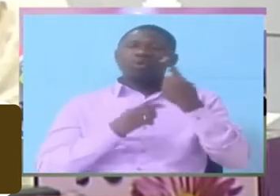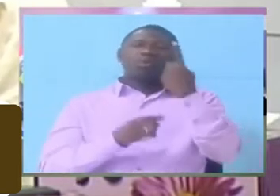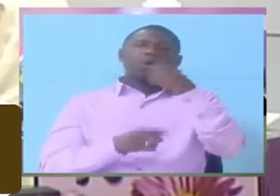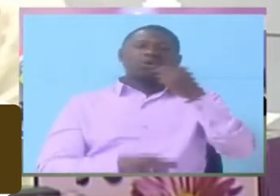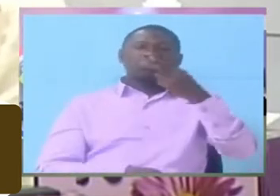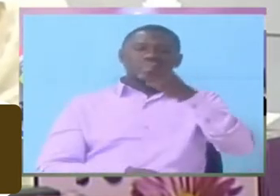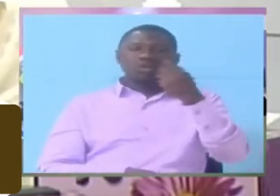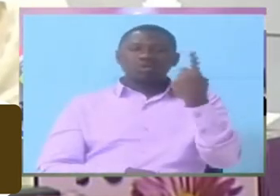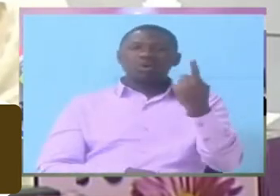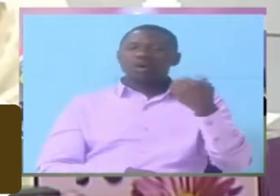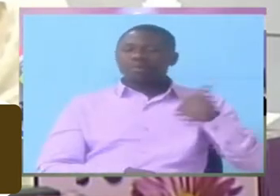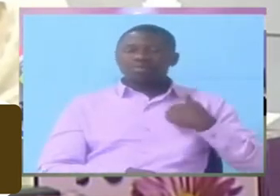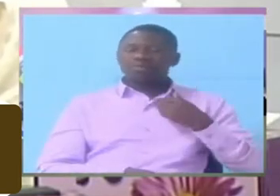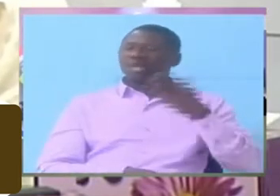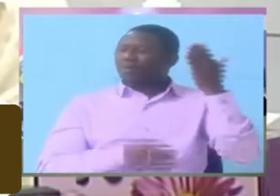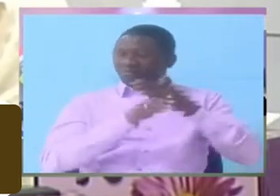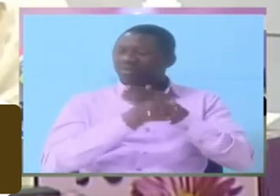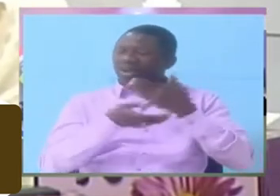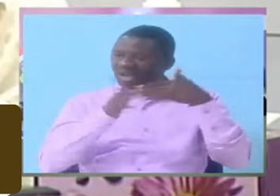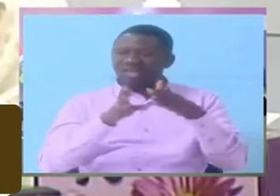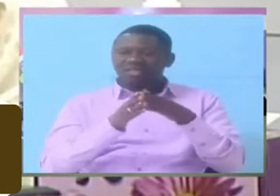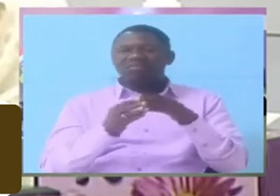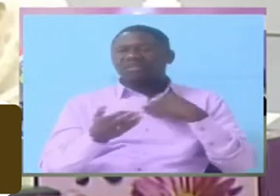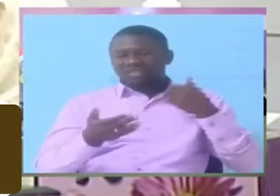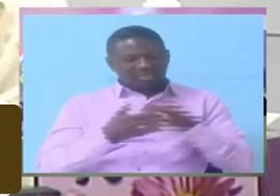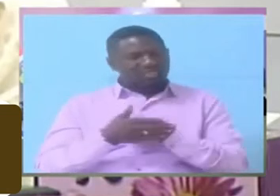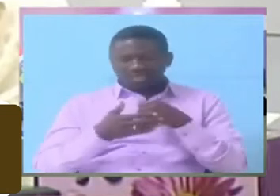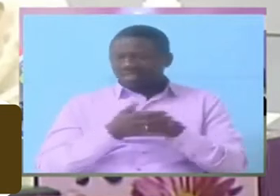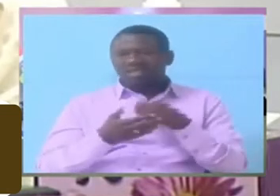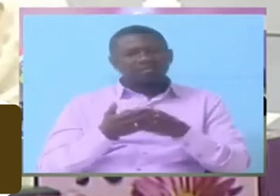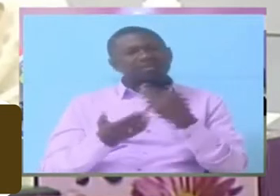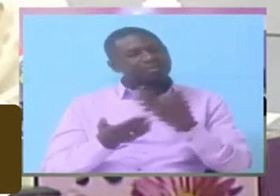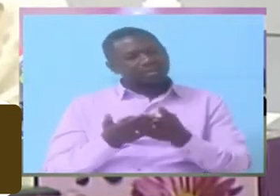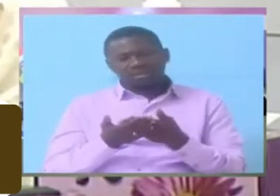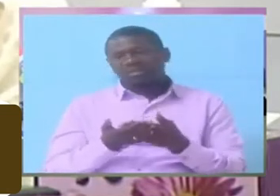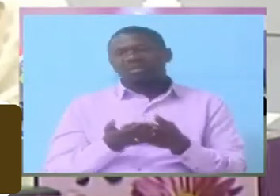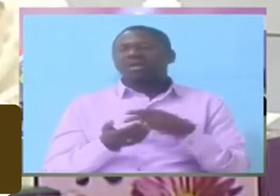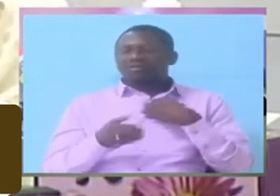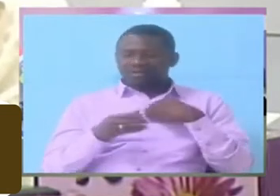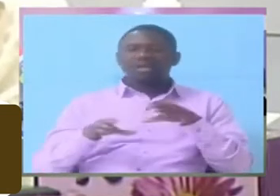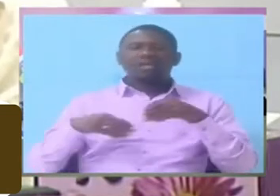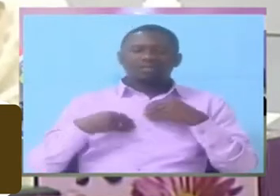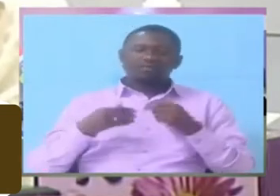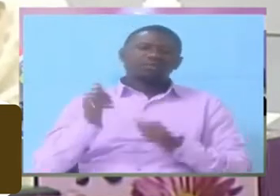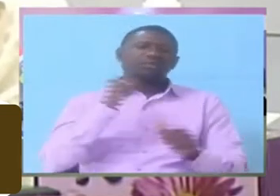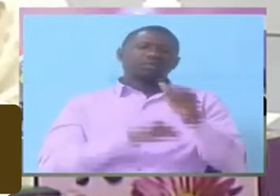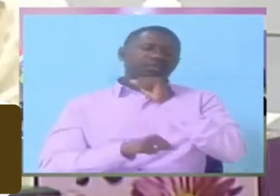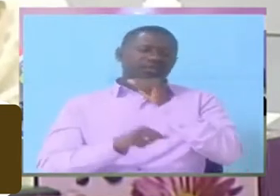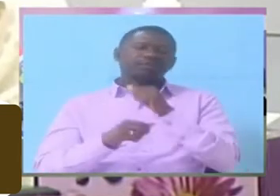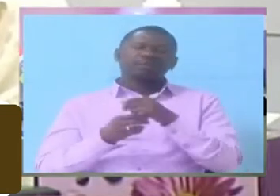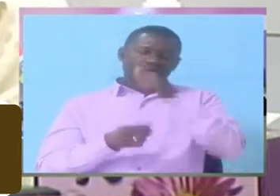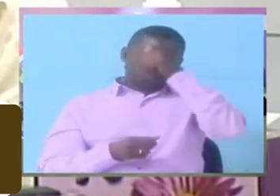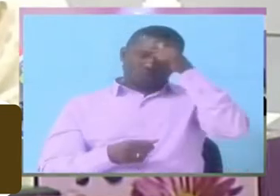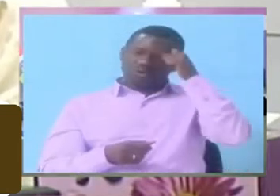were reinstated. Nata mo keme momuani kilimo murundi nang. These are people who are under my